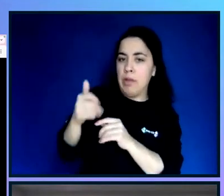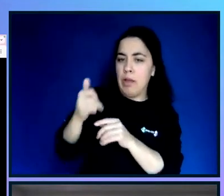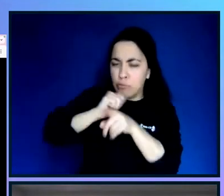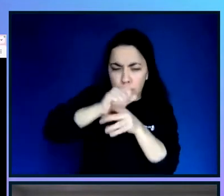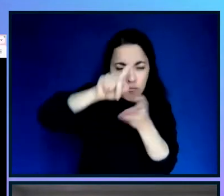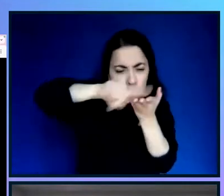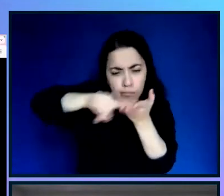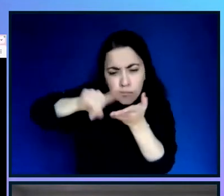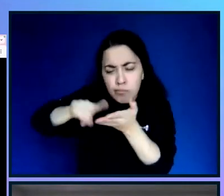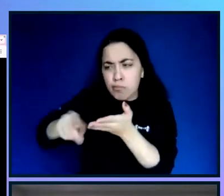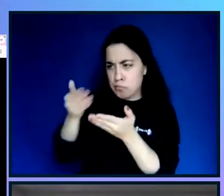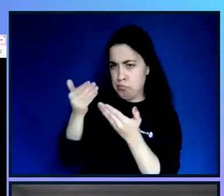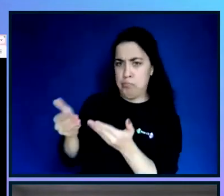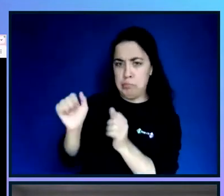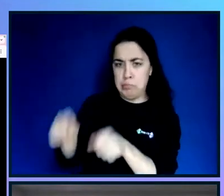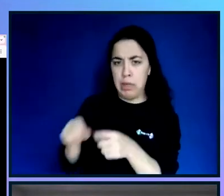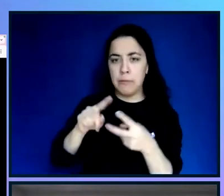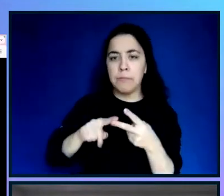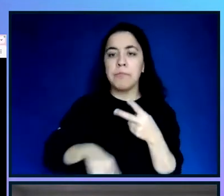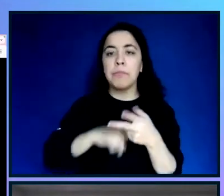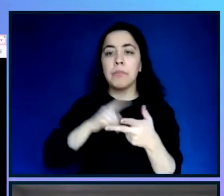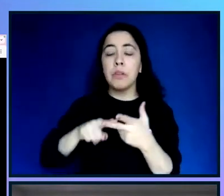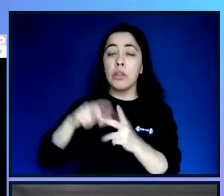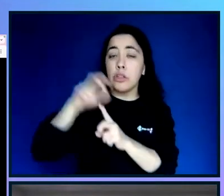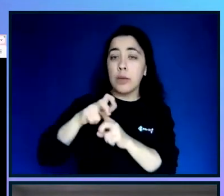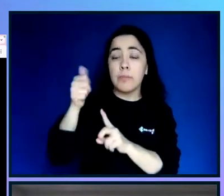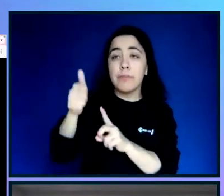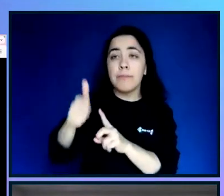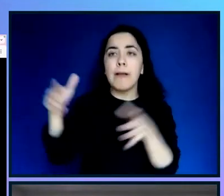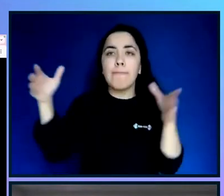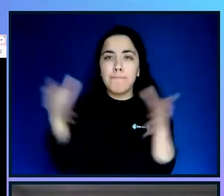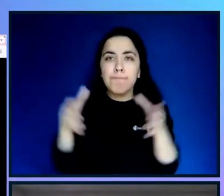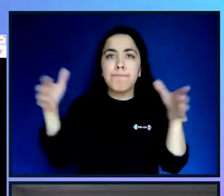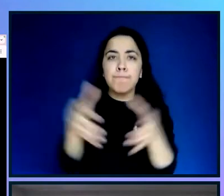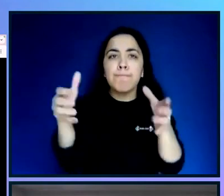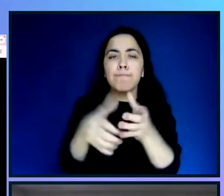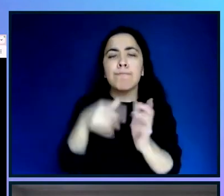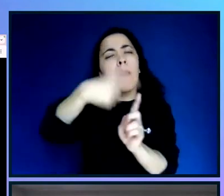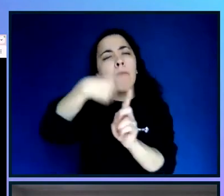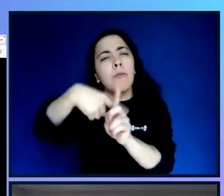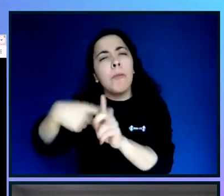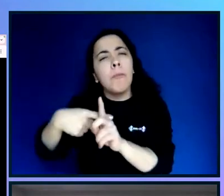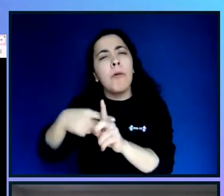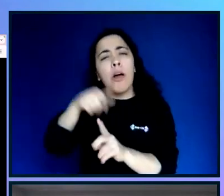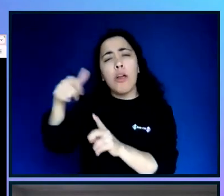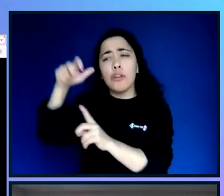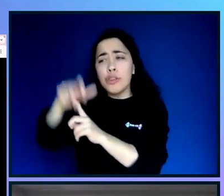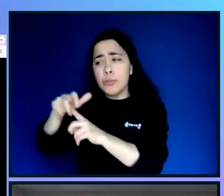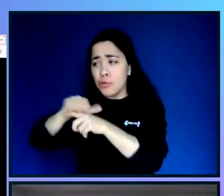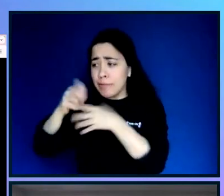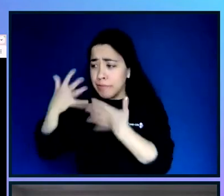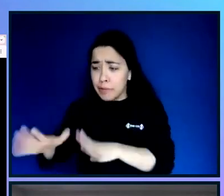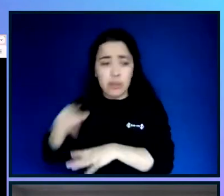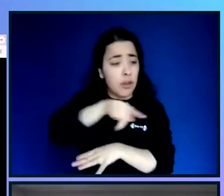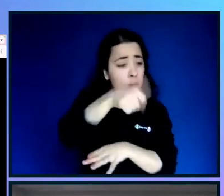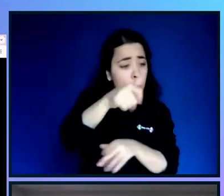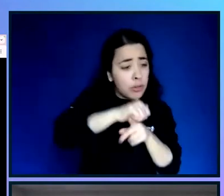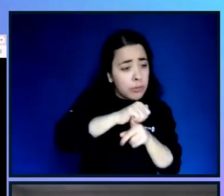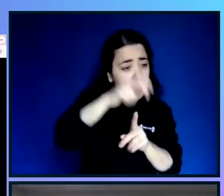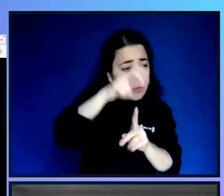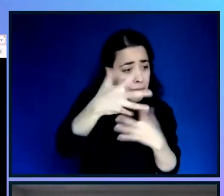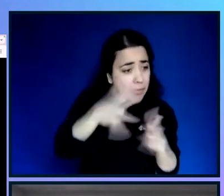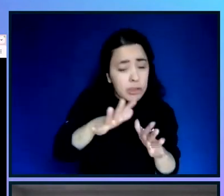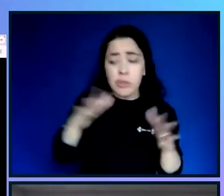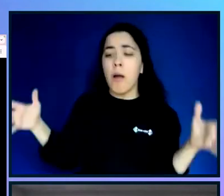our Champions Connect meetings, which are those monthly meetings to help champions get a chance to meet with each other. Hopefully you can see